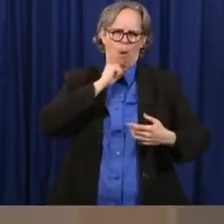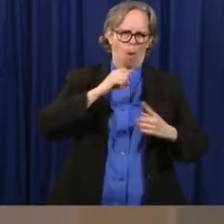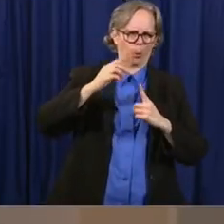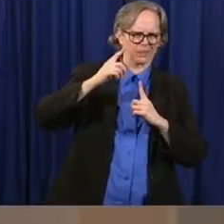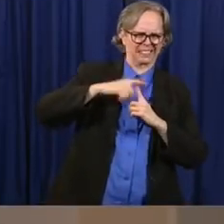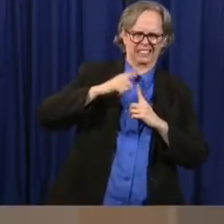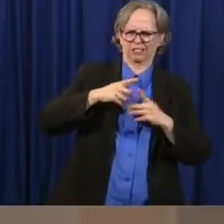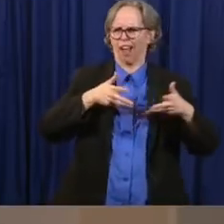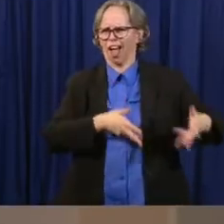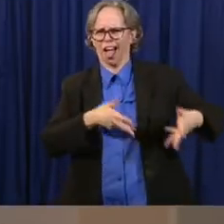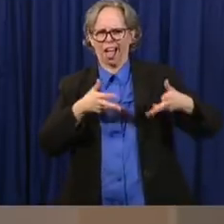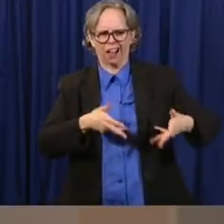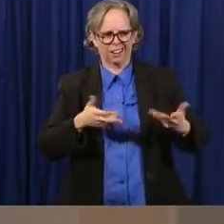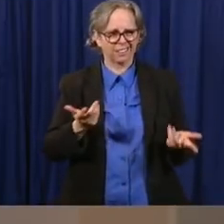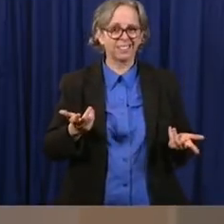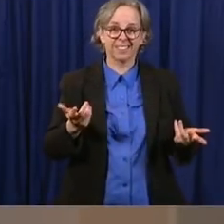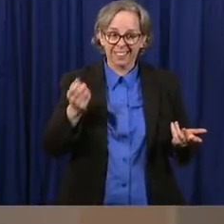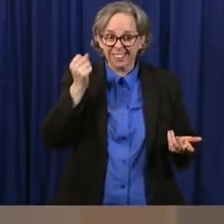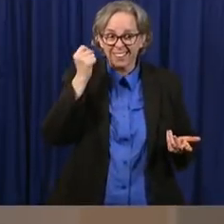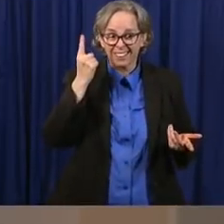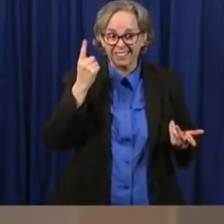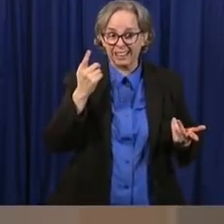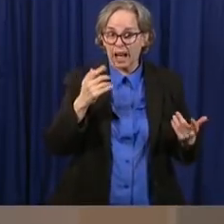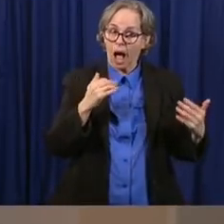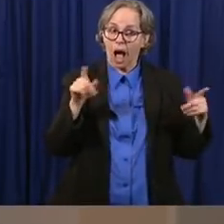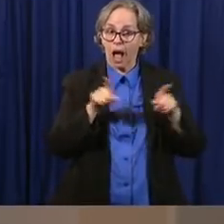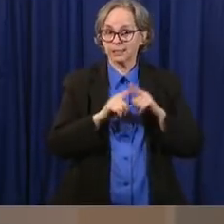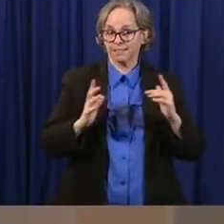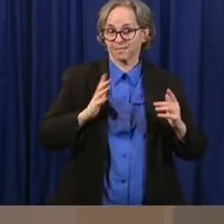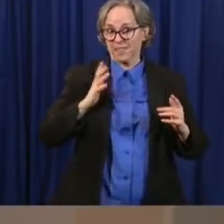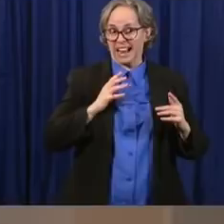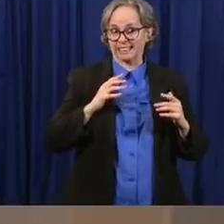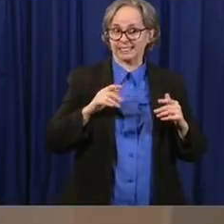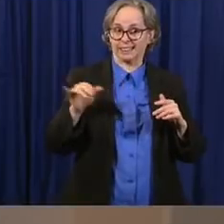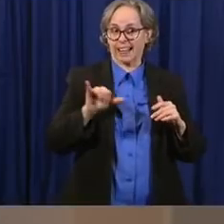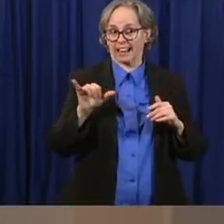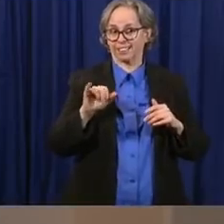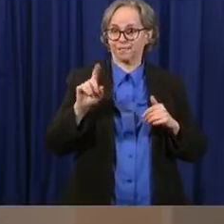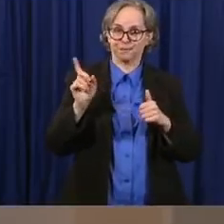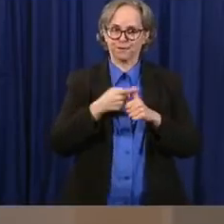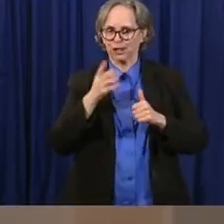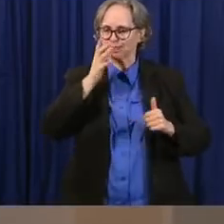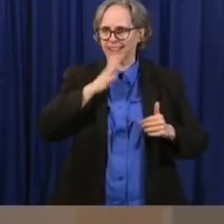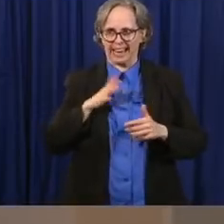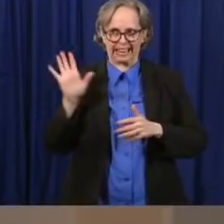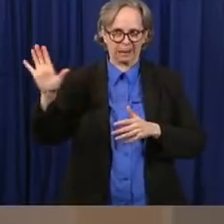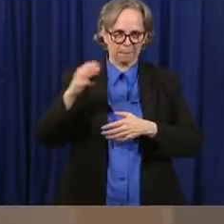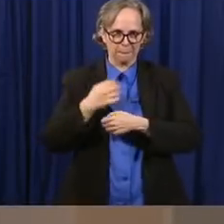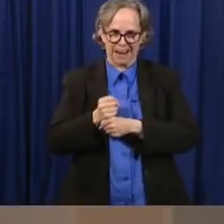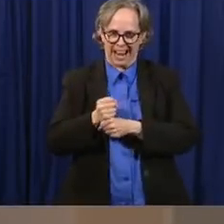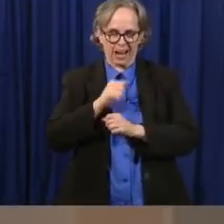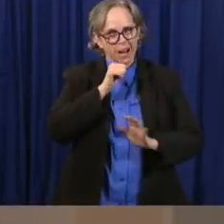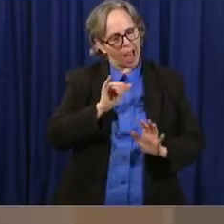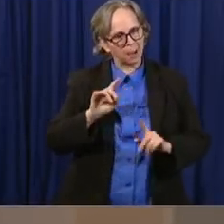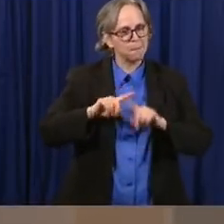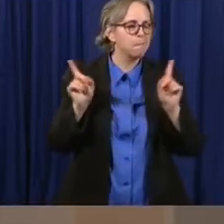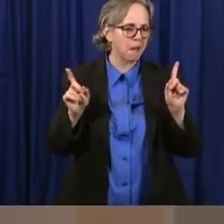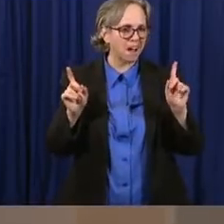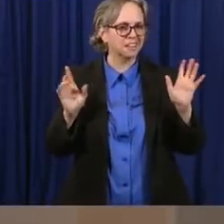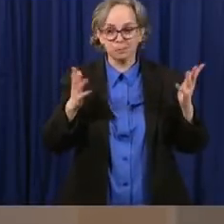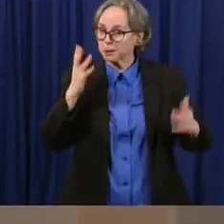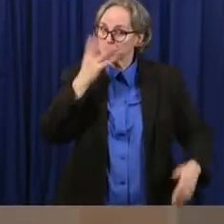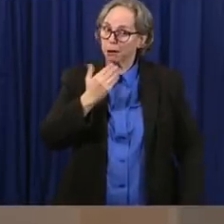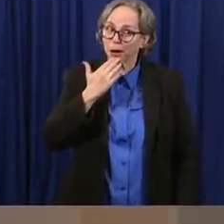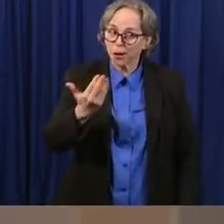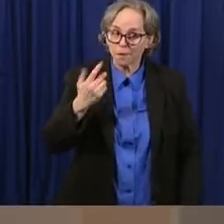quite as fancy as the one that the First Lady has been able to develop, that's still pretty good for a 7th grader. And I